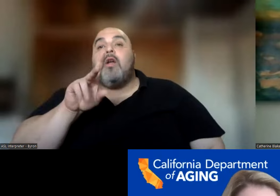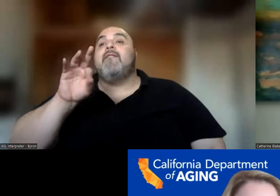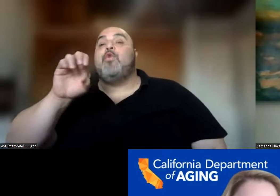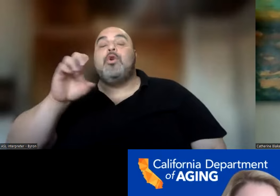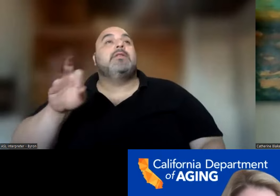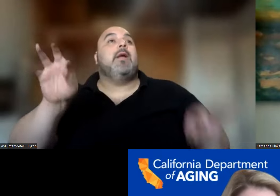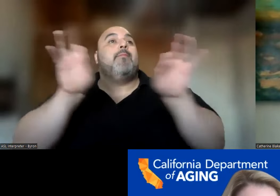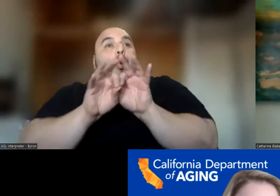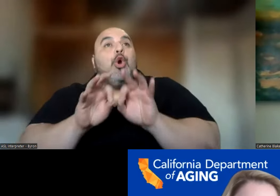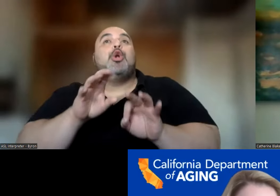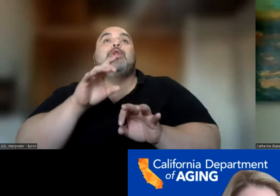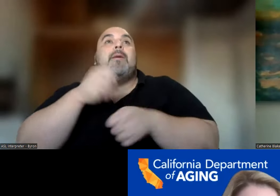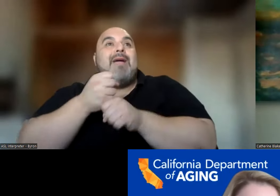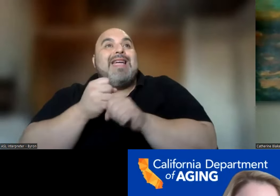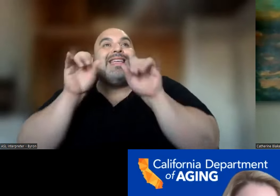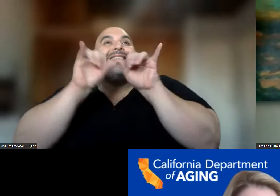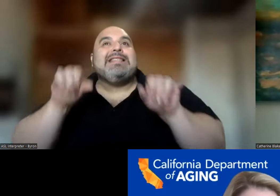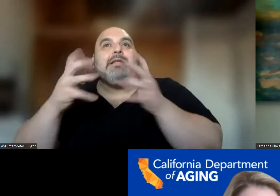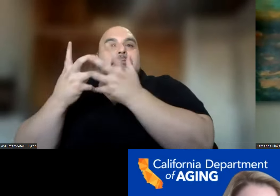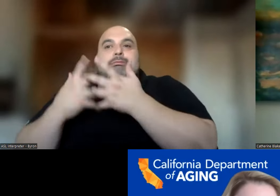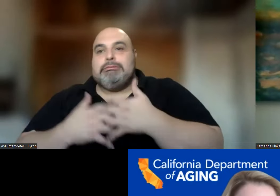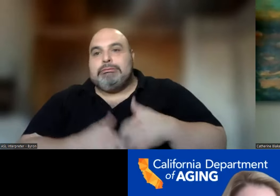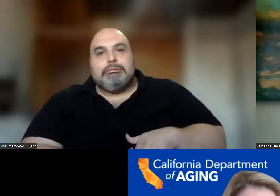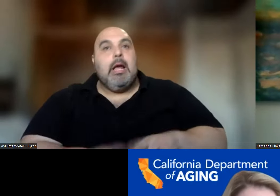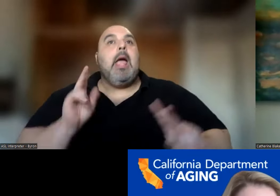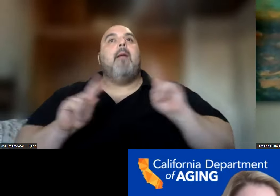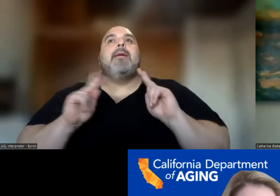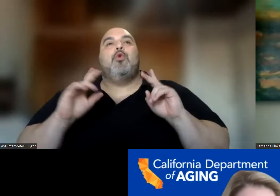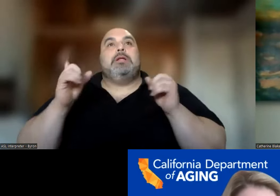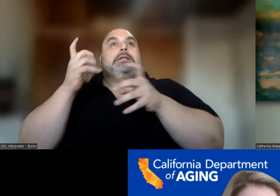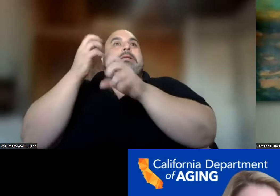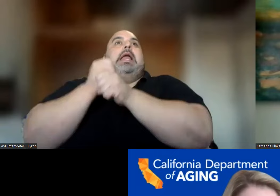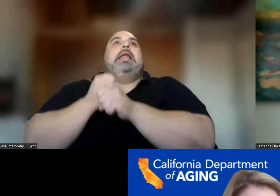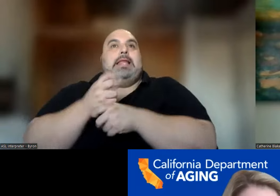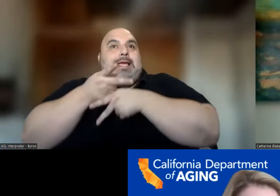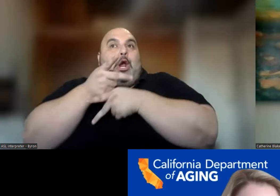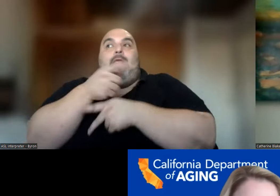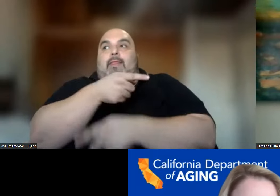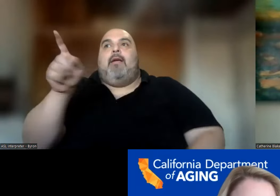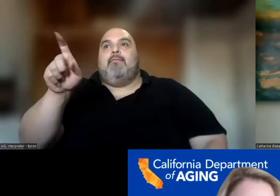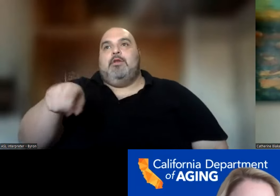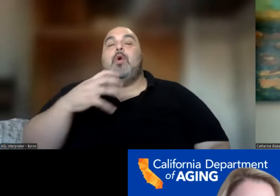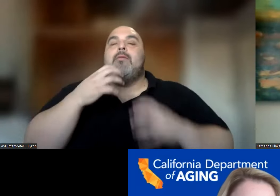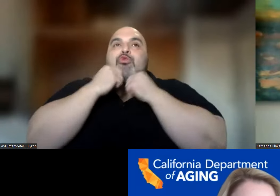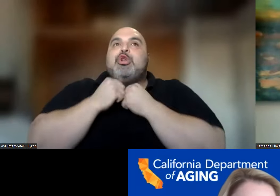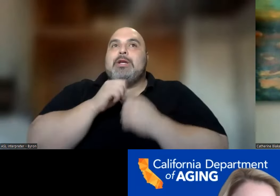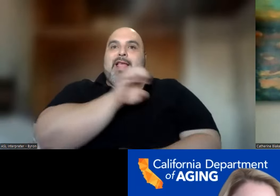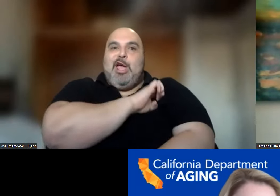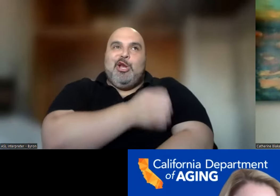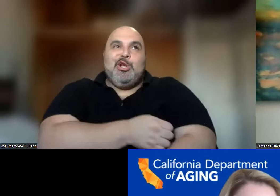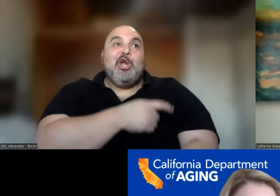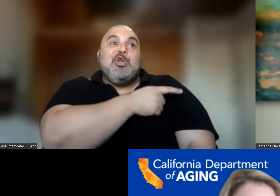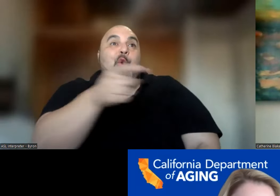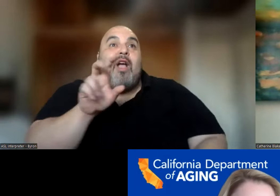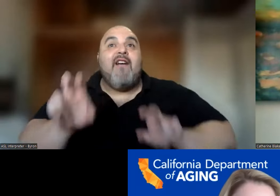to making systems work well and people getting the care they need. So absolutely really appreciate the energy you're